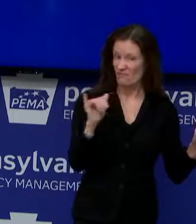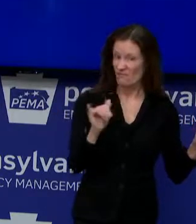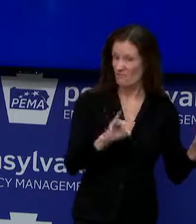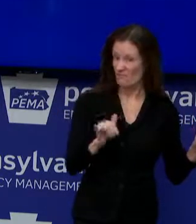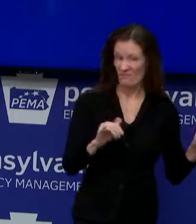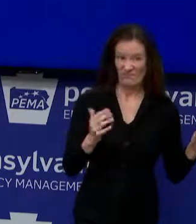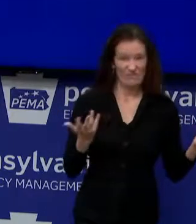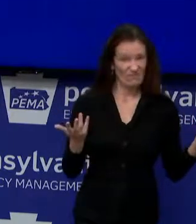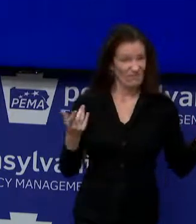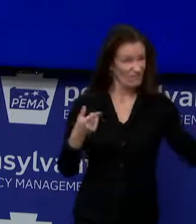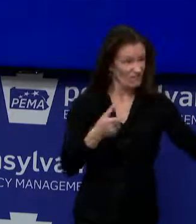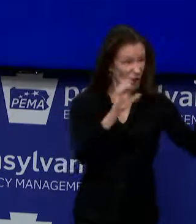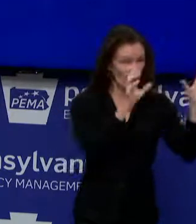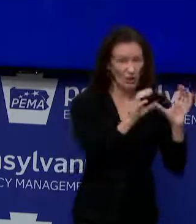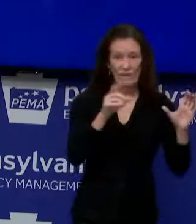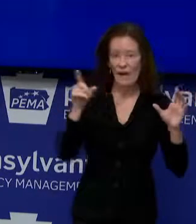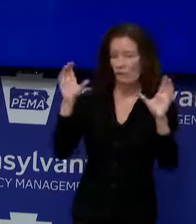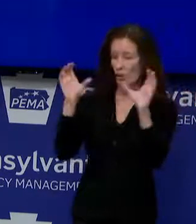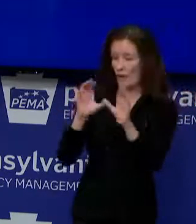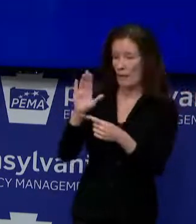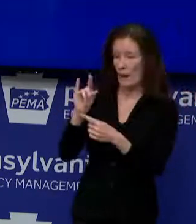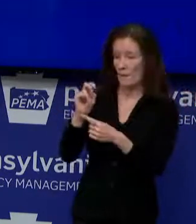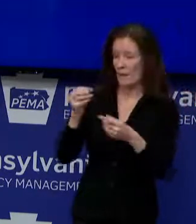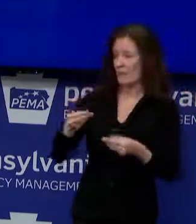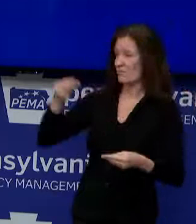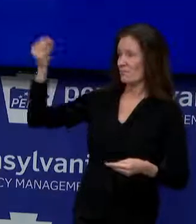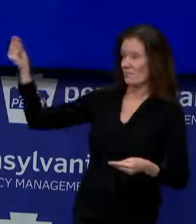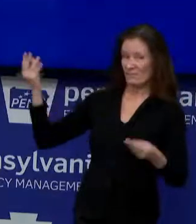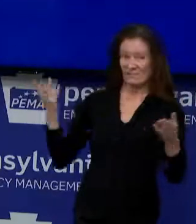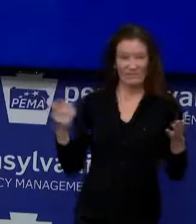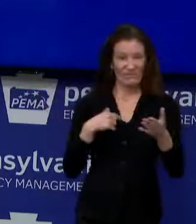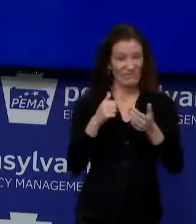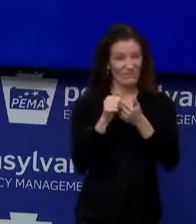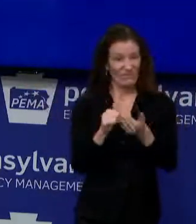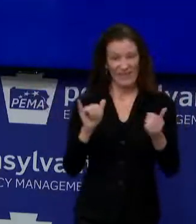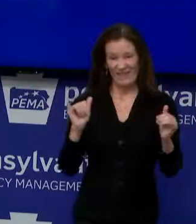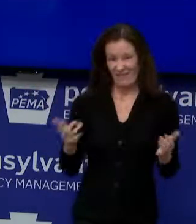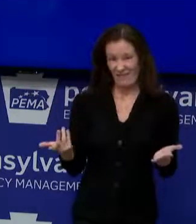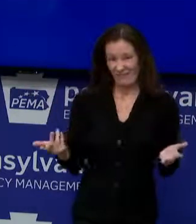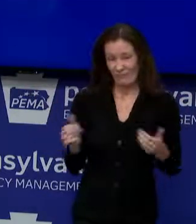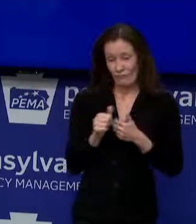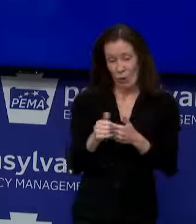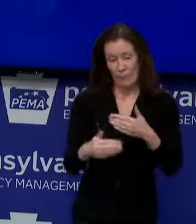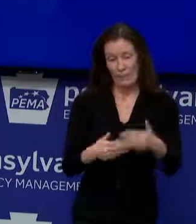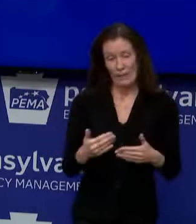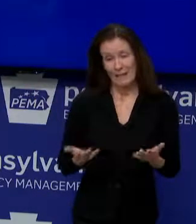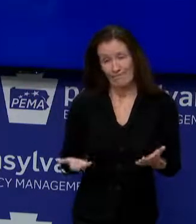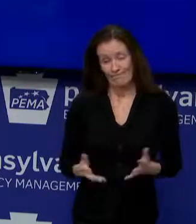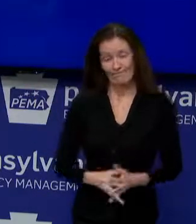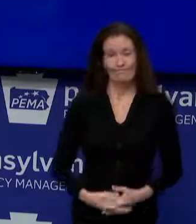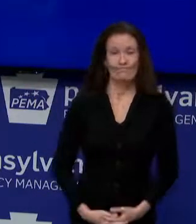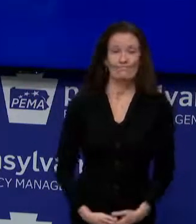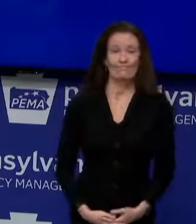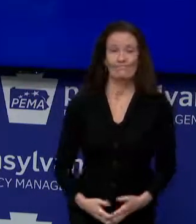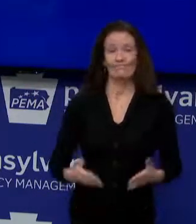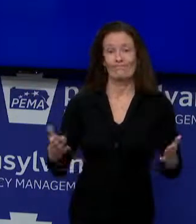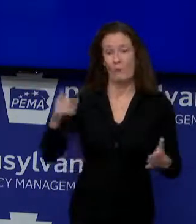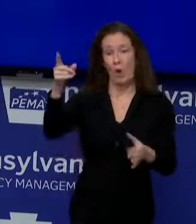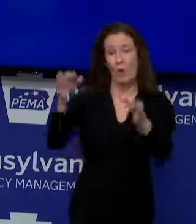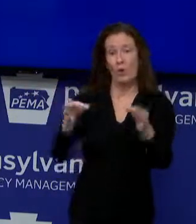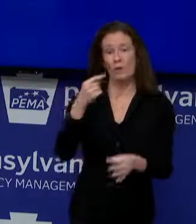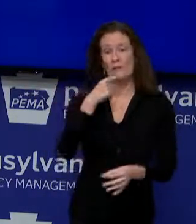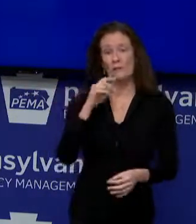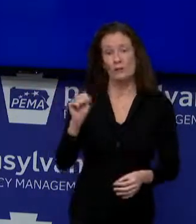So that's the simple fact of the matter, and the courts, are still active,